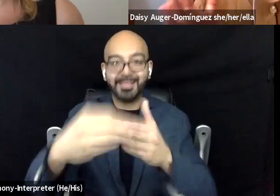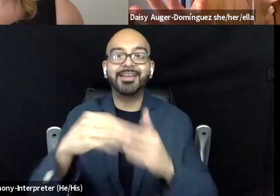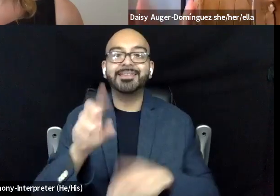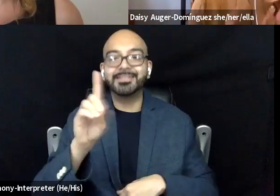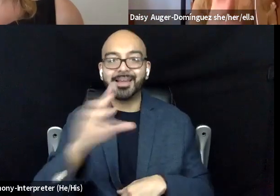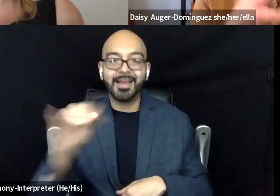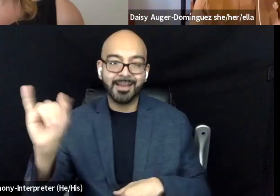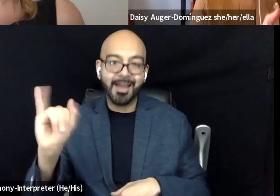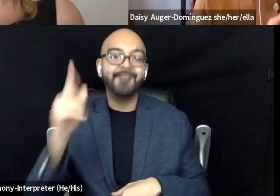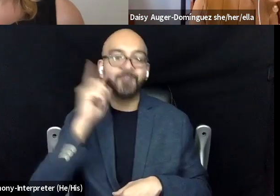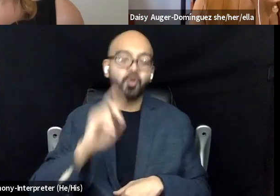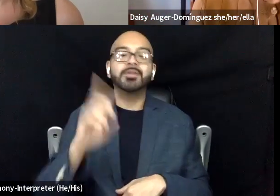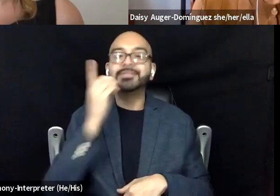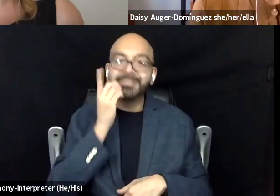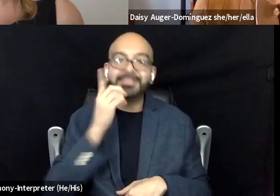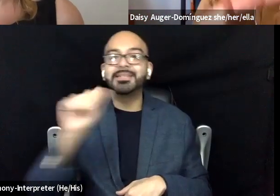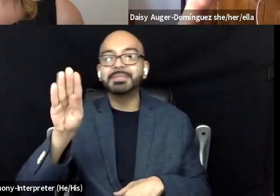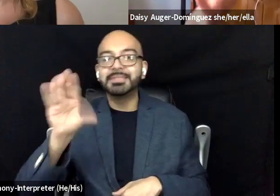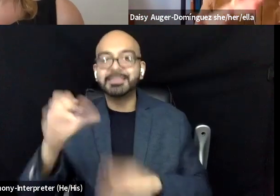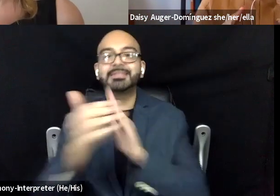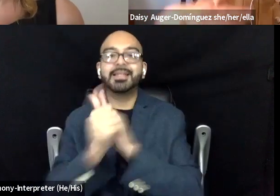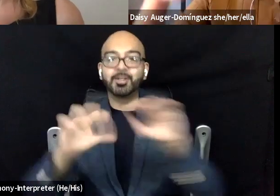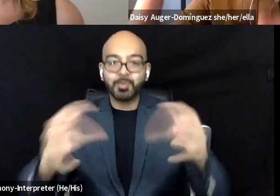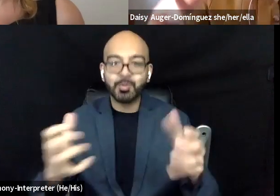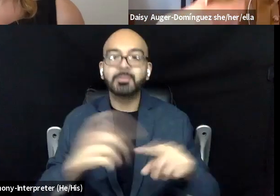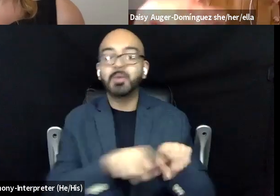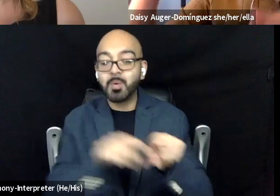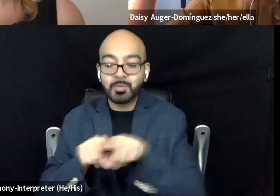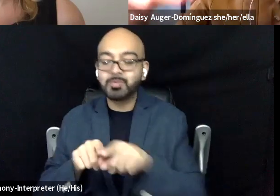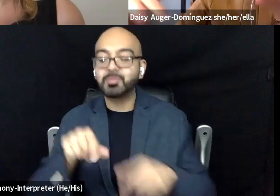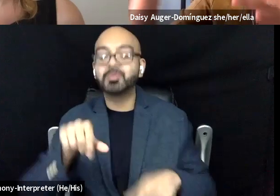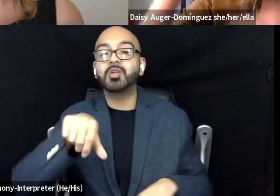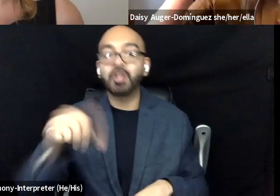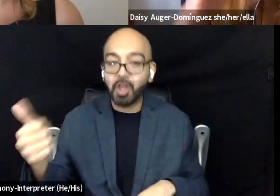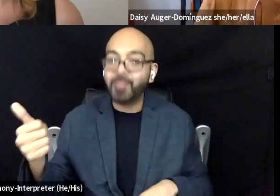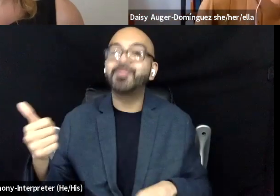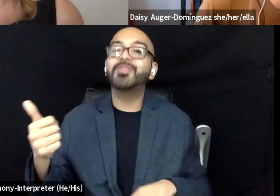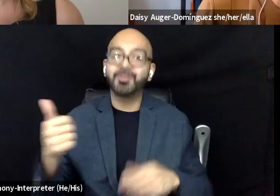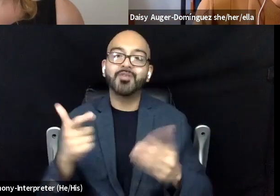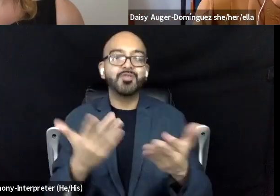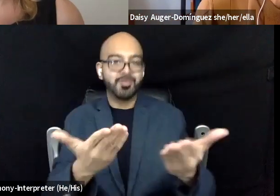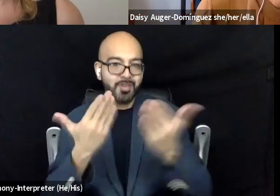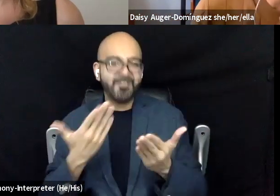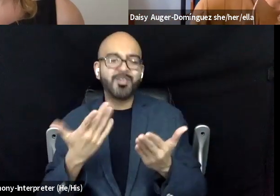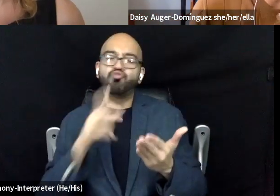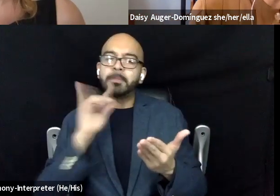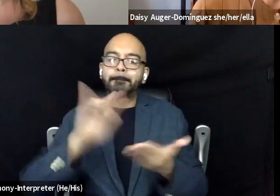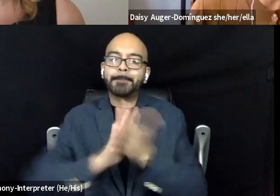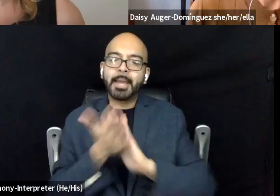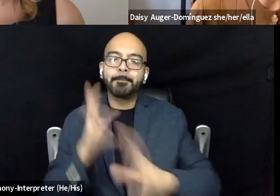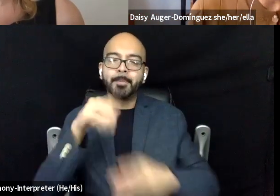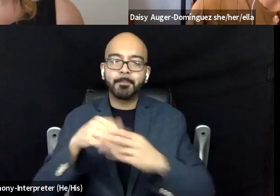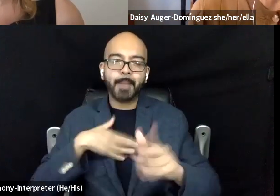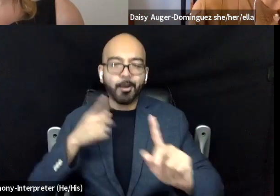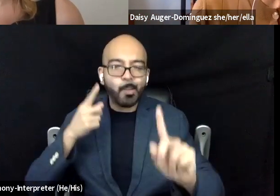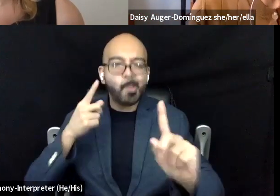but also eventually to lead their talent acquisition function, which has become part of my trajectory. And then I got the